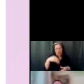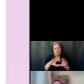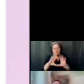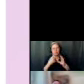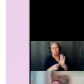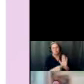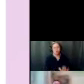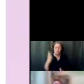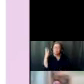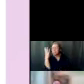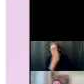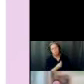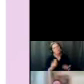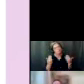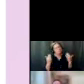have. Uh,